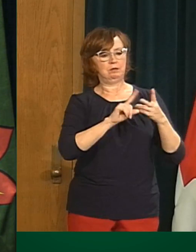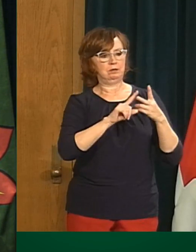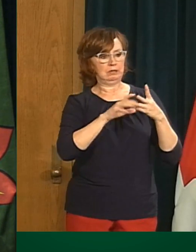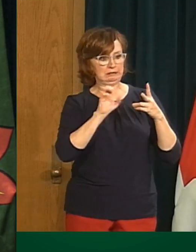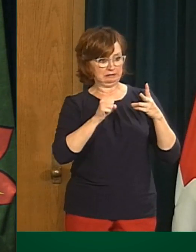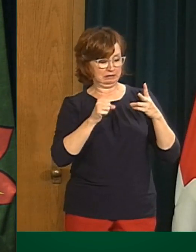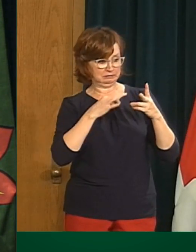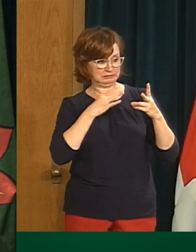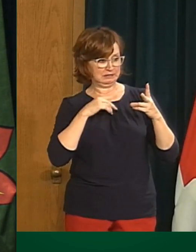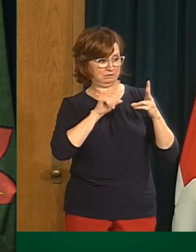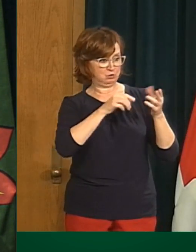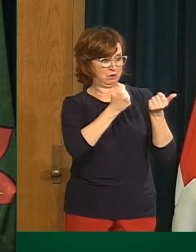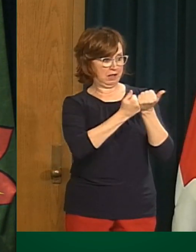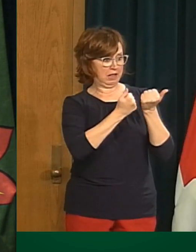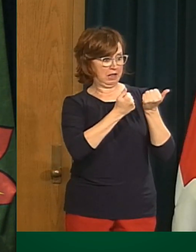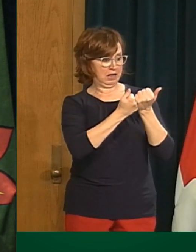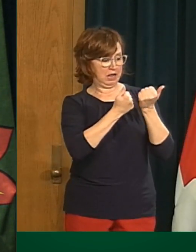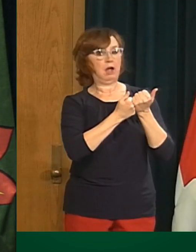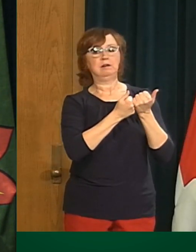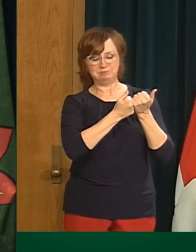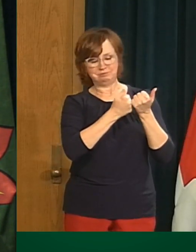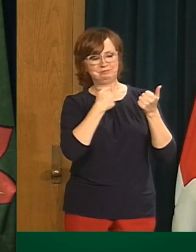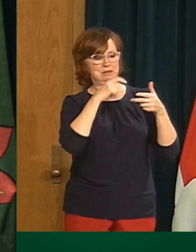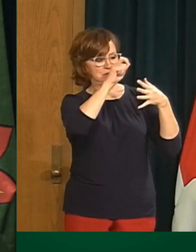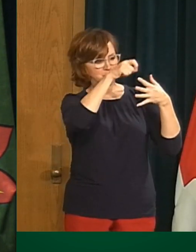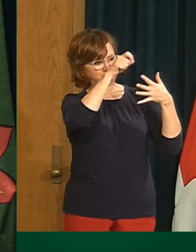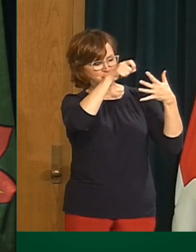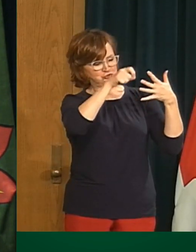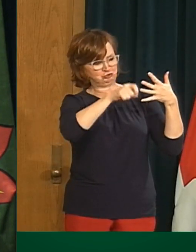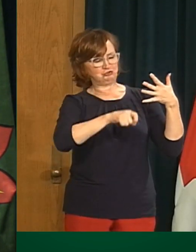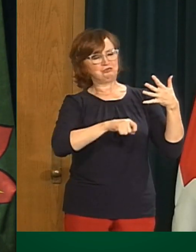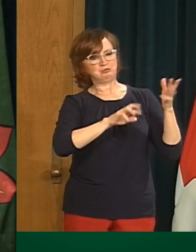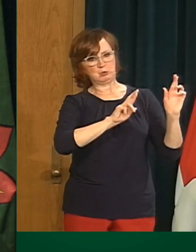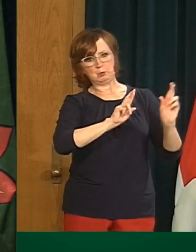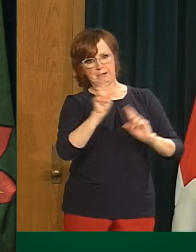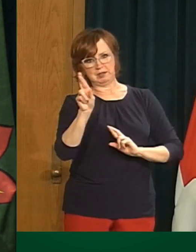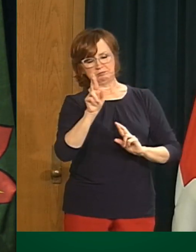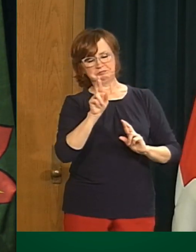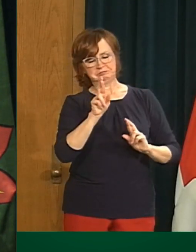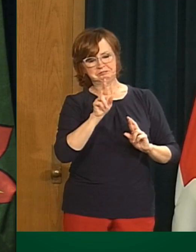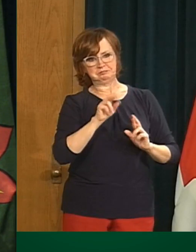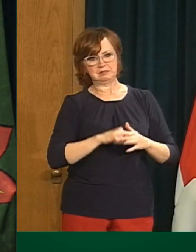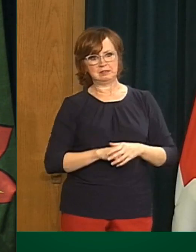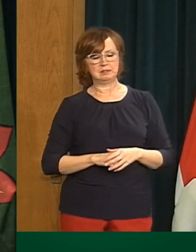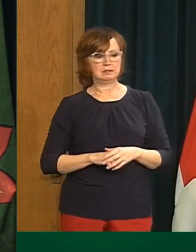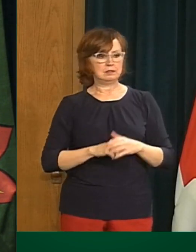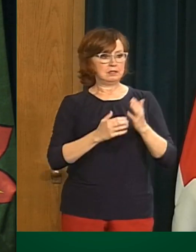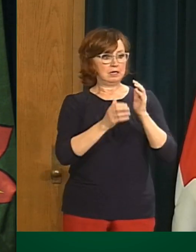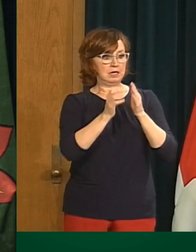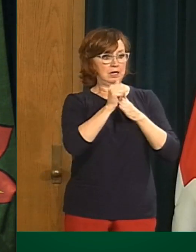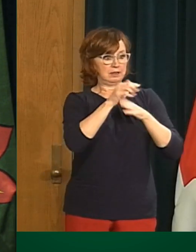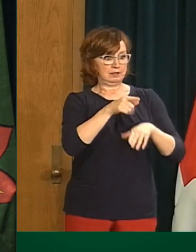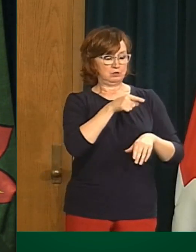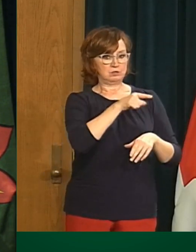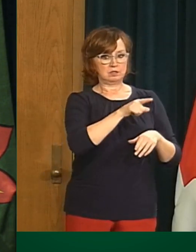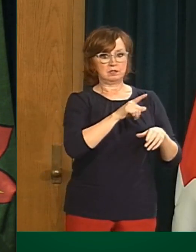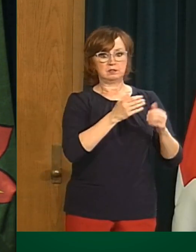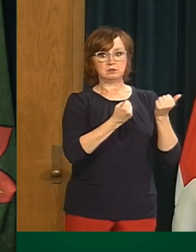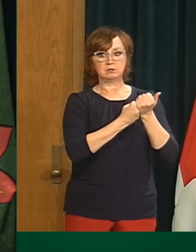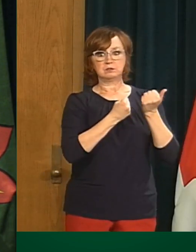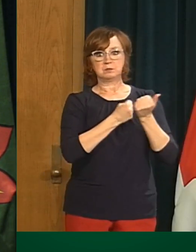this isolated outbreak, and we most certainly are going to be there along with the local leadership to support the community in the resources that they